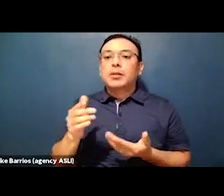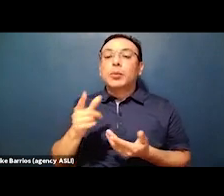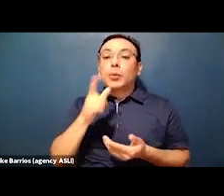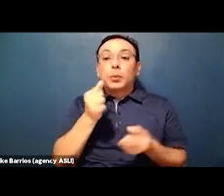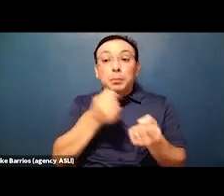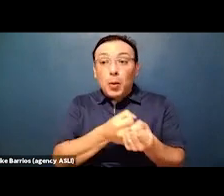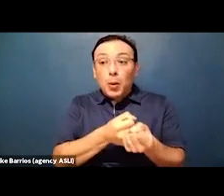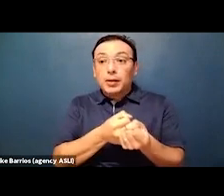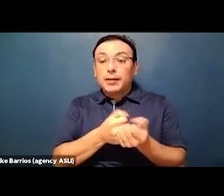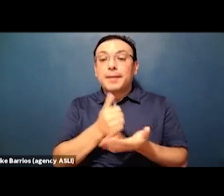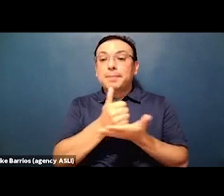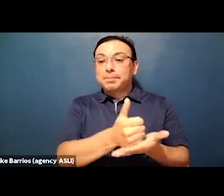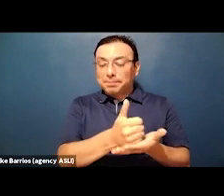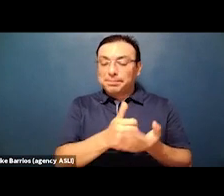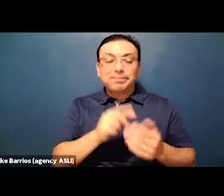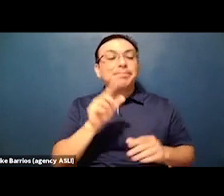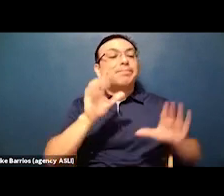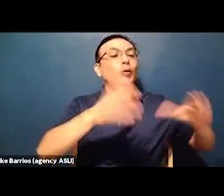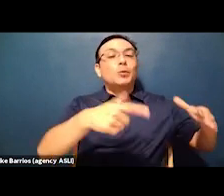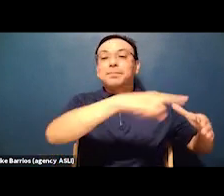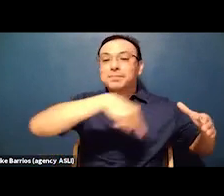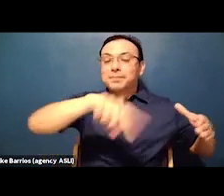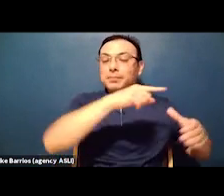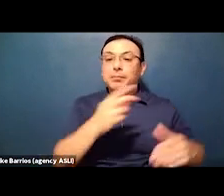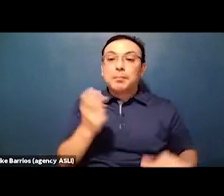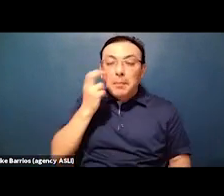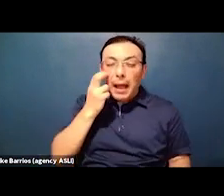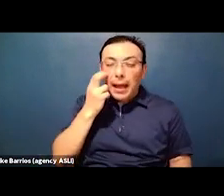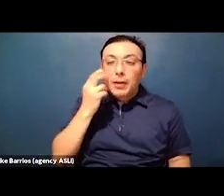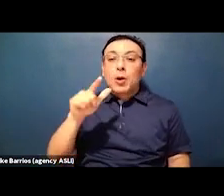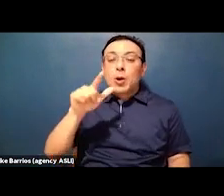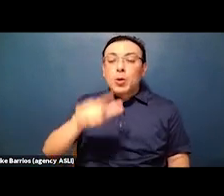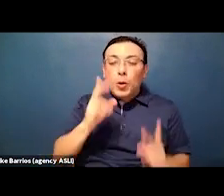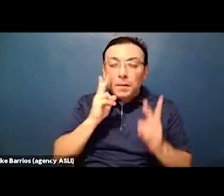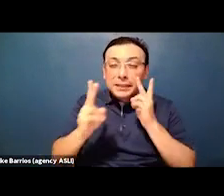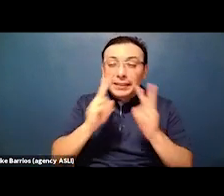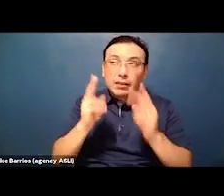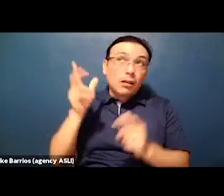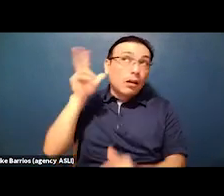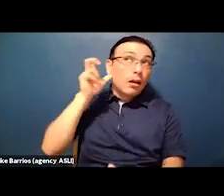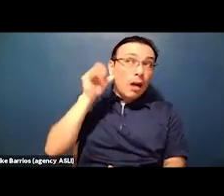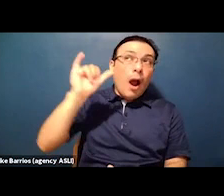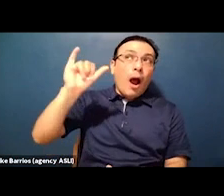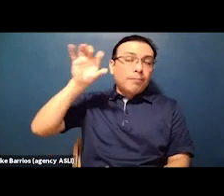beneficially addresses the blind and low vision communities.